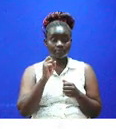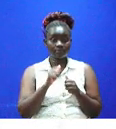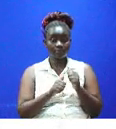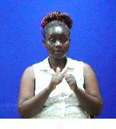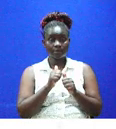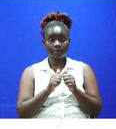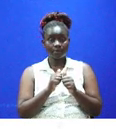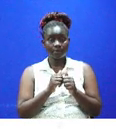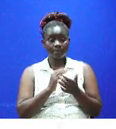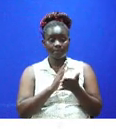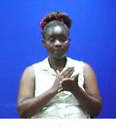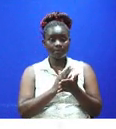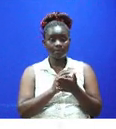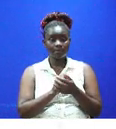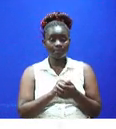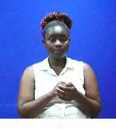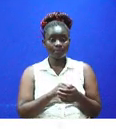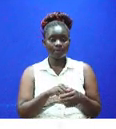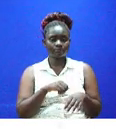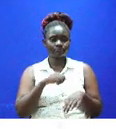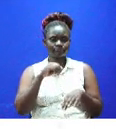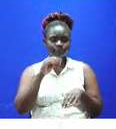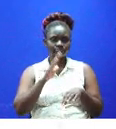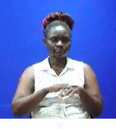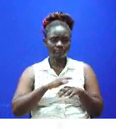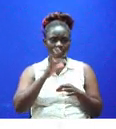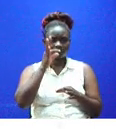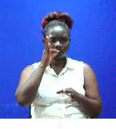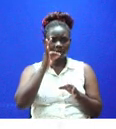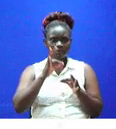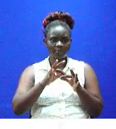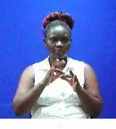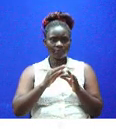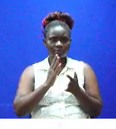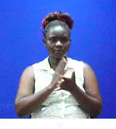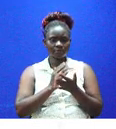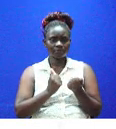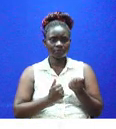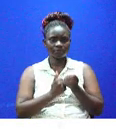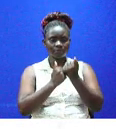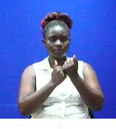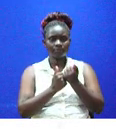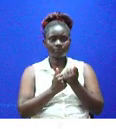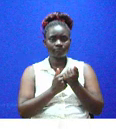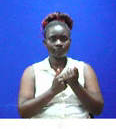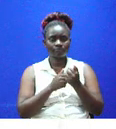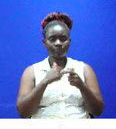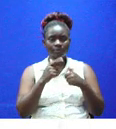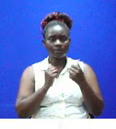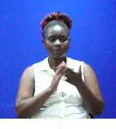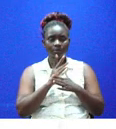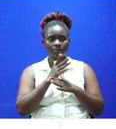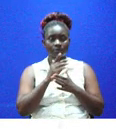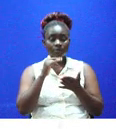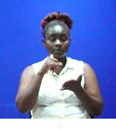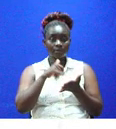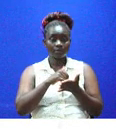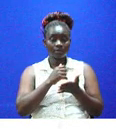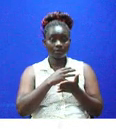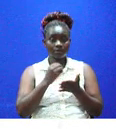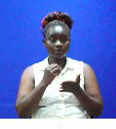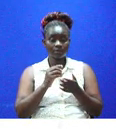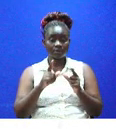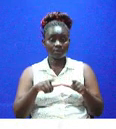initially shared in good faith. I assure you we are going to support this because I'm going through it. And let